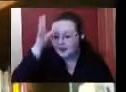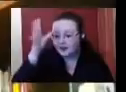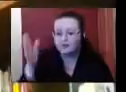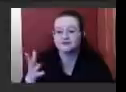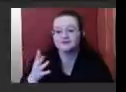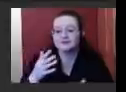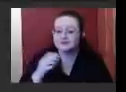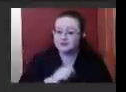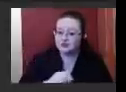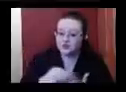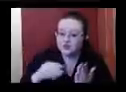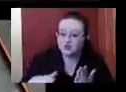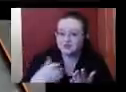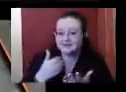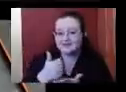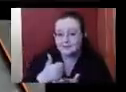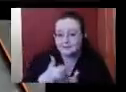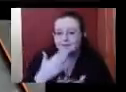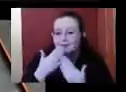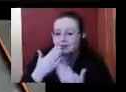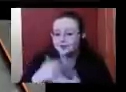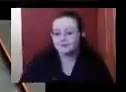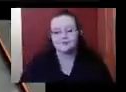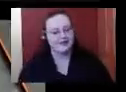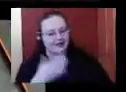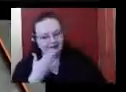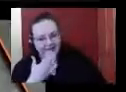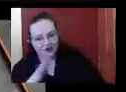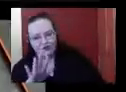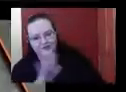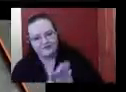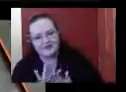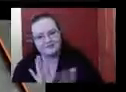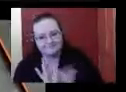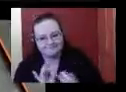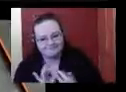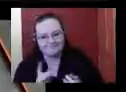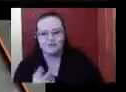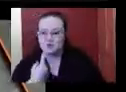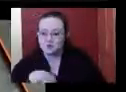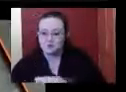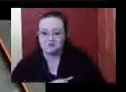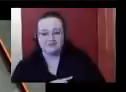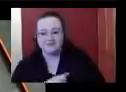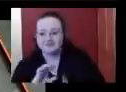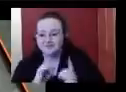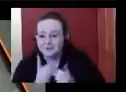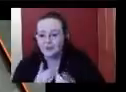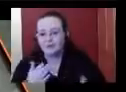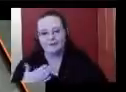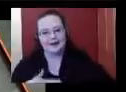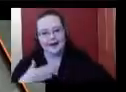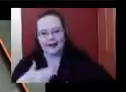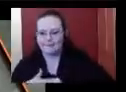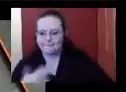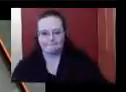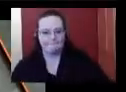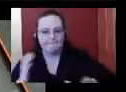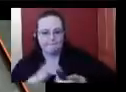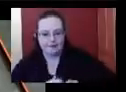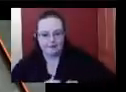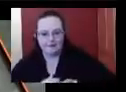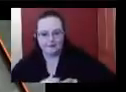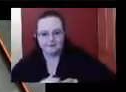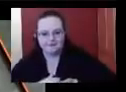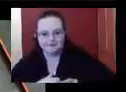Well, thank you so much for those kind words, Pat. And we've been very happy to partner with the Halton Catholic